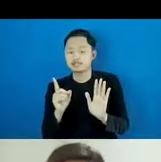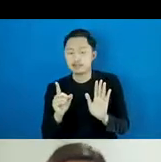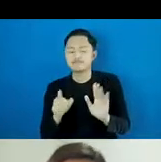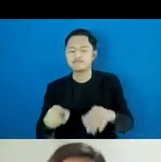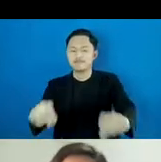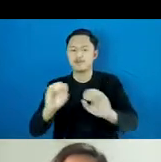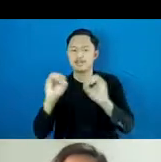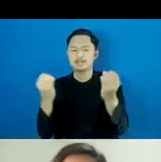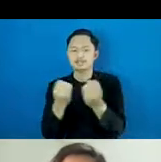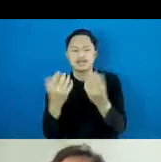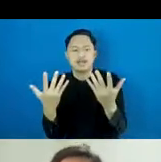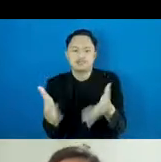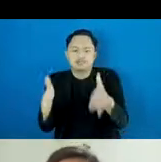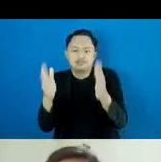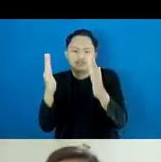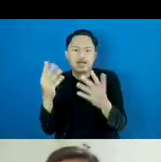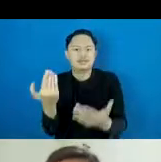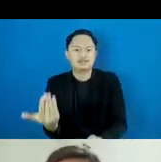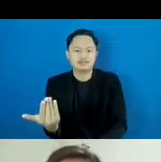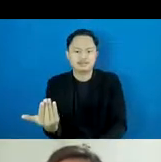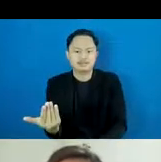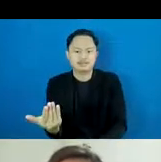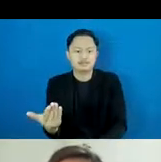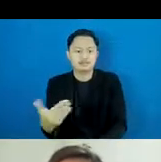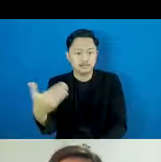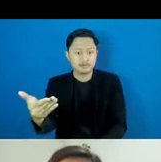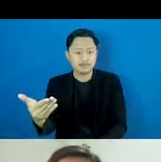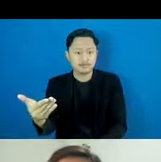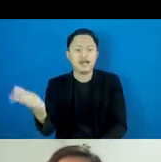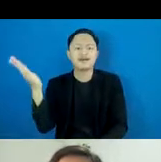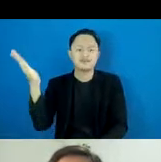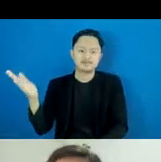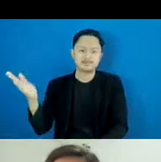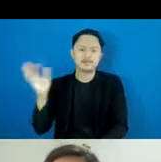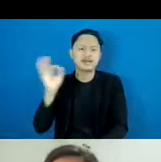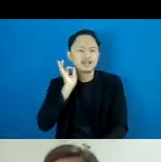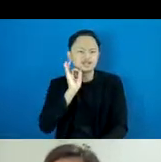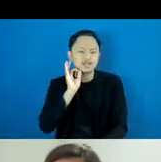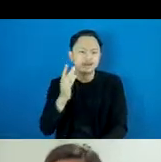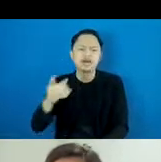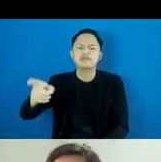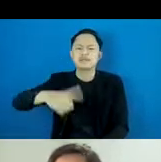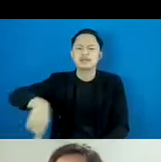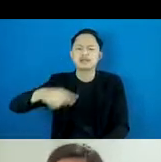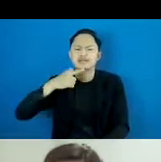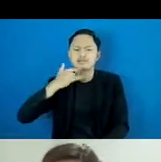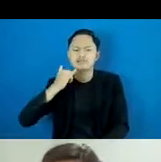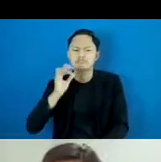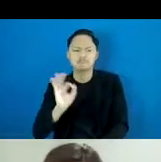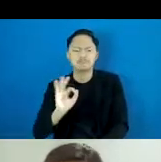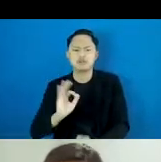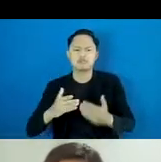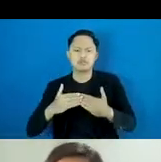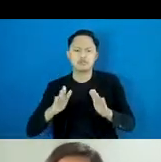organizations or entity, you can pass, thank you. They are not well equipped to manage all